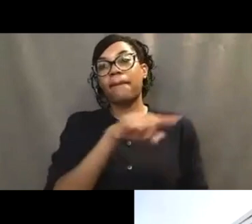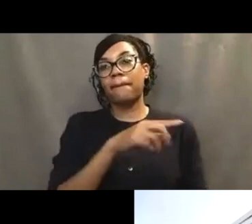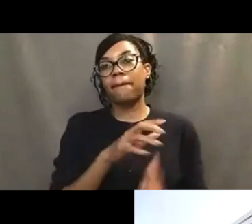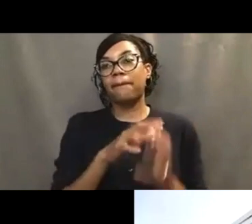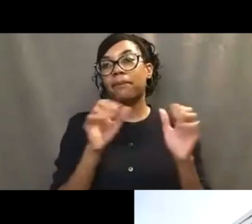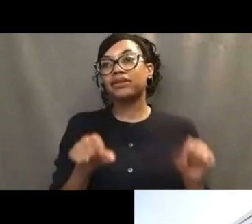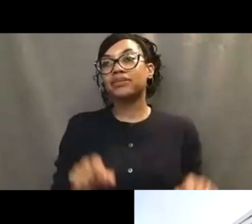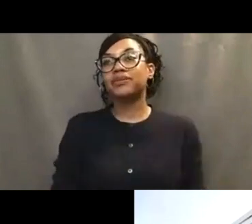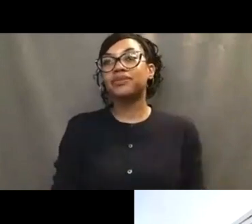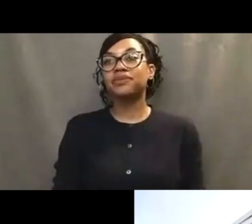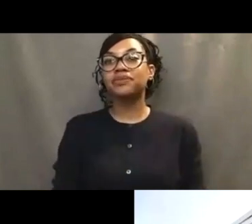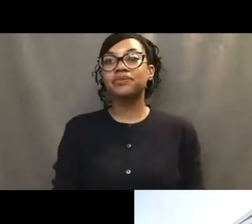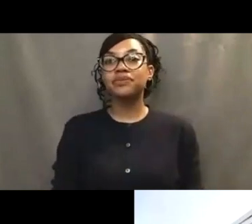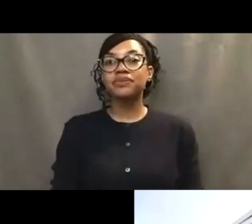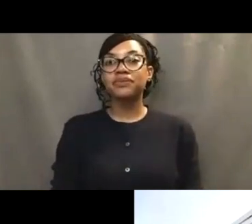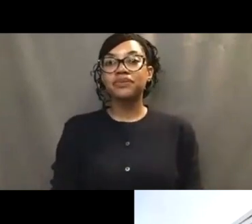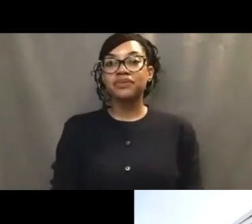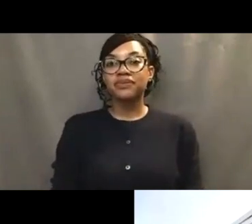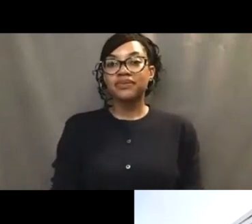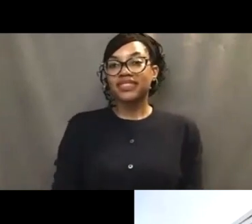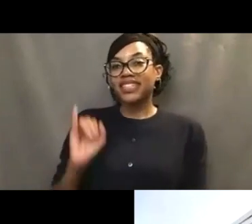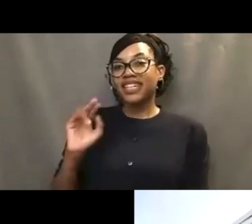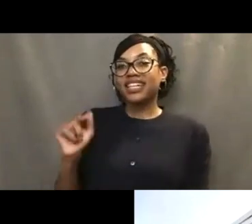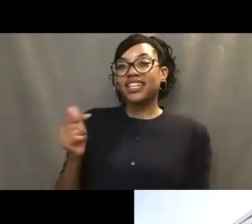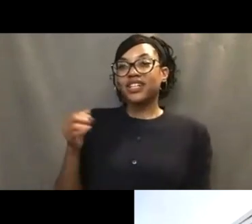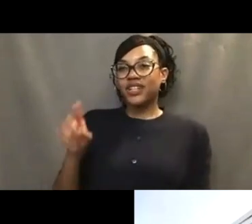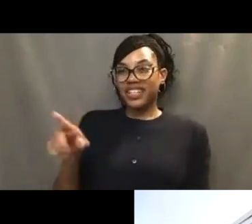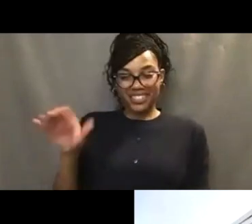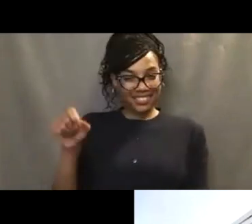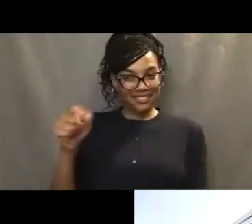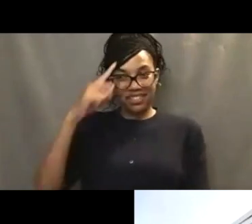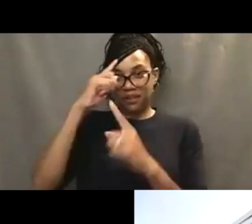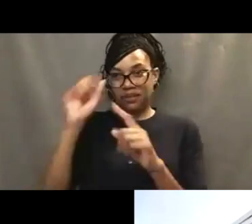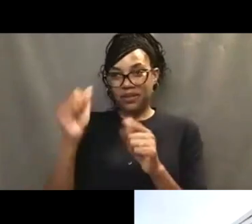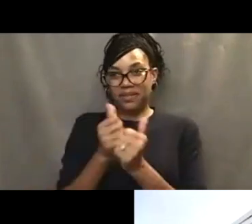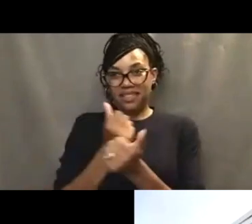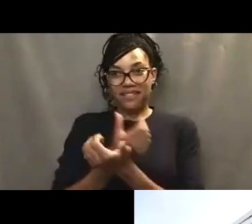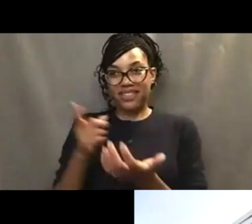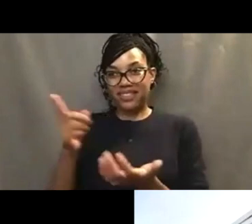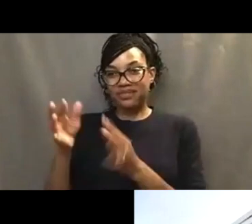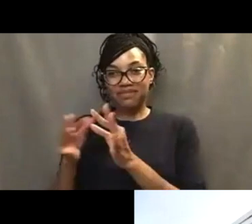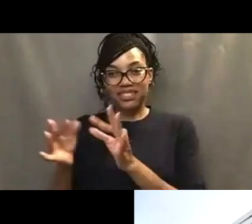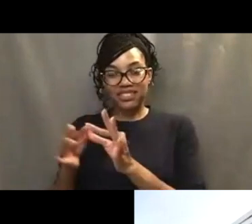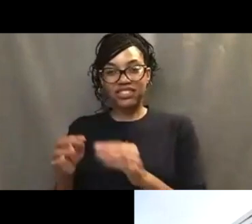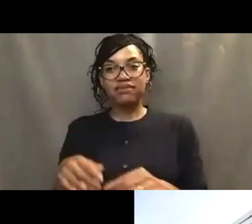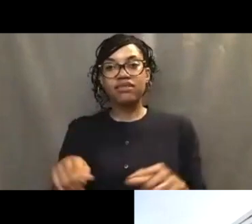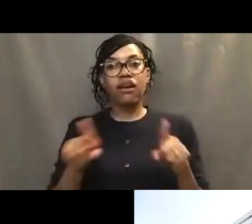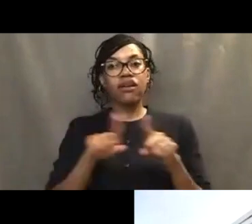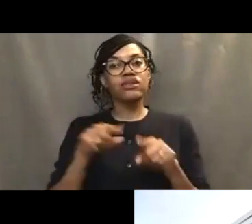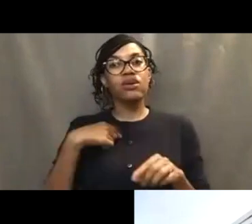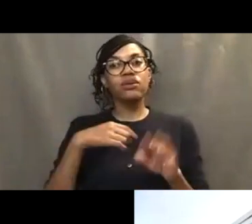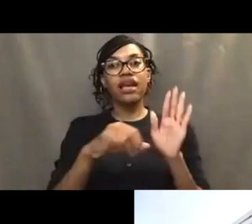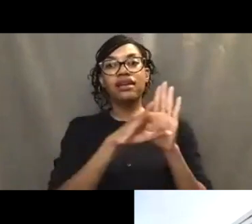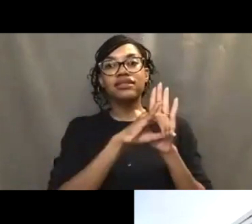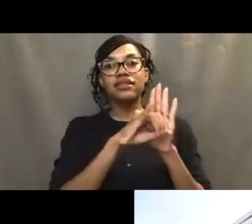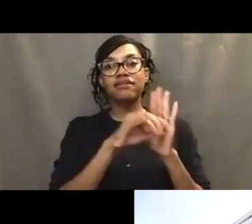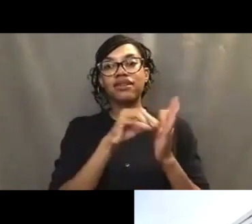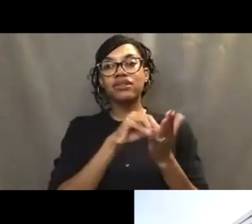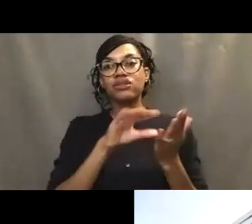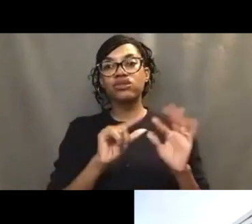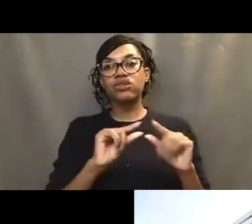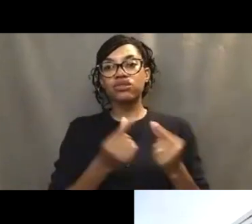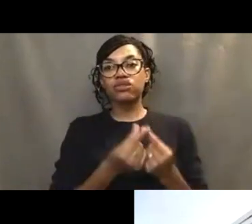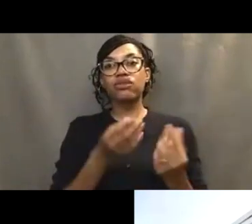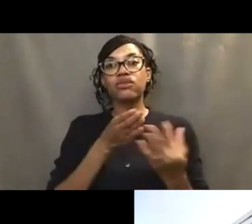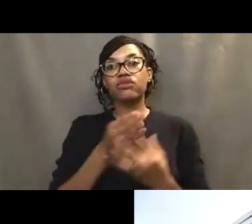And agreeing with everything previously said, I will also say we identify student groups through our members.